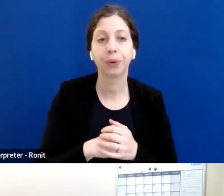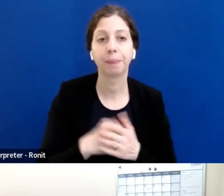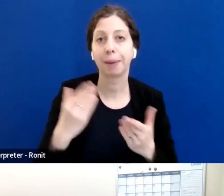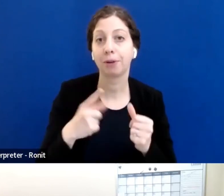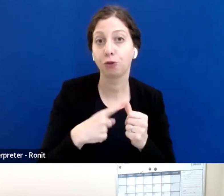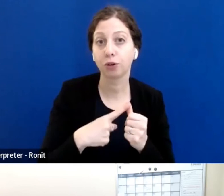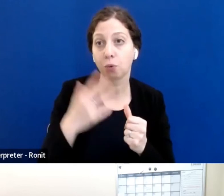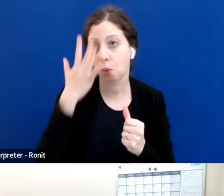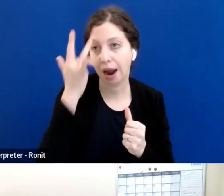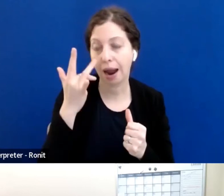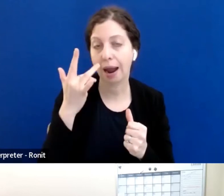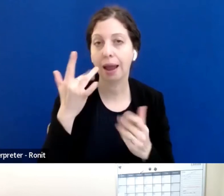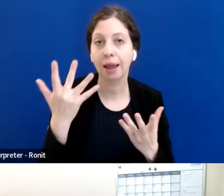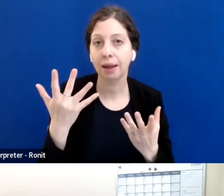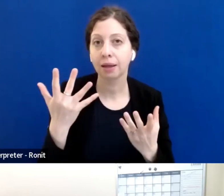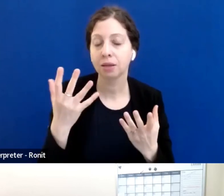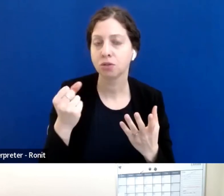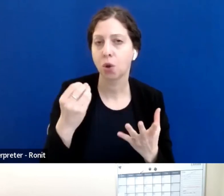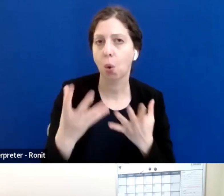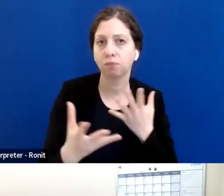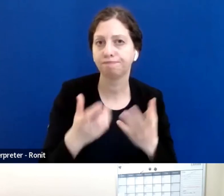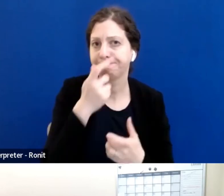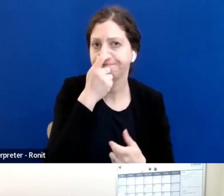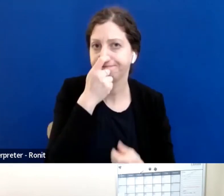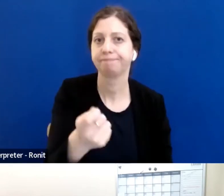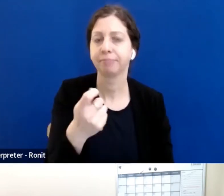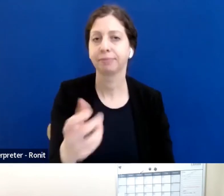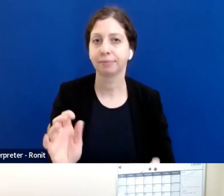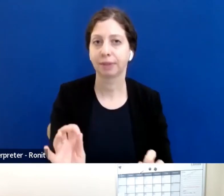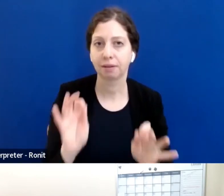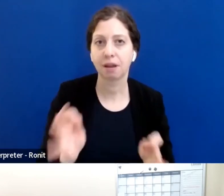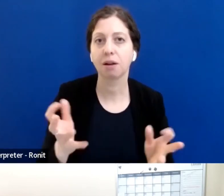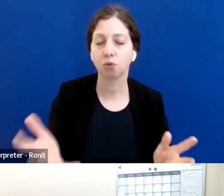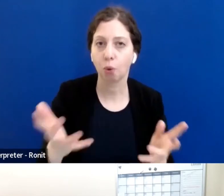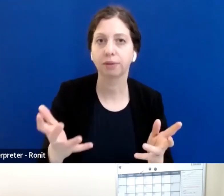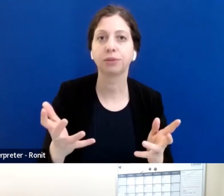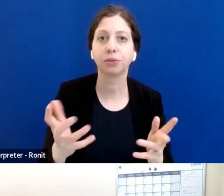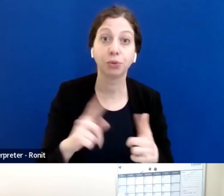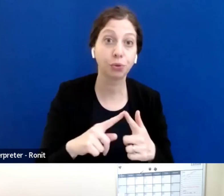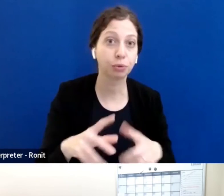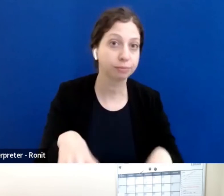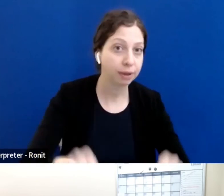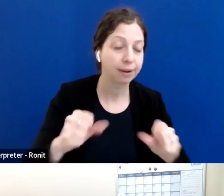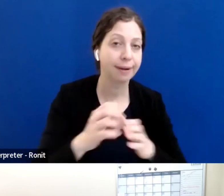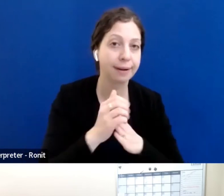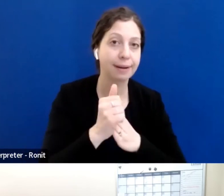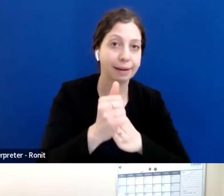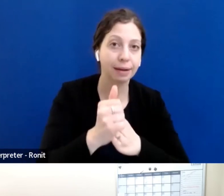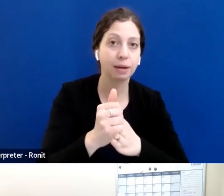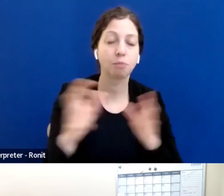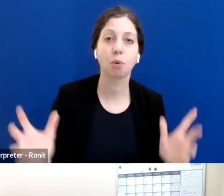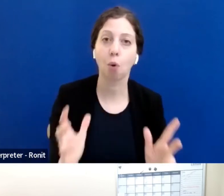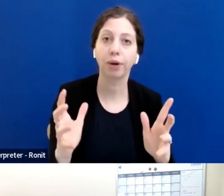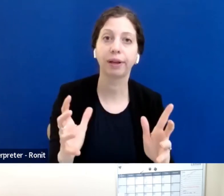first, why was this so compelling that you know, decided that you wanted to take a lead in promoting these resources,